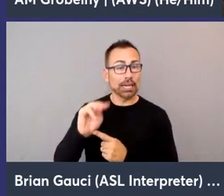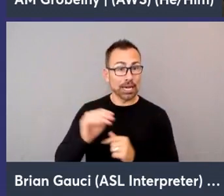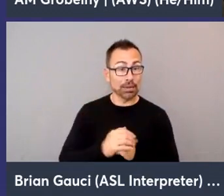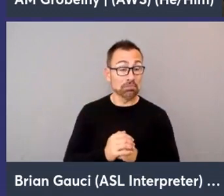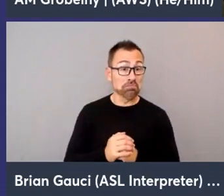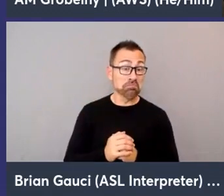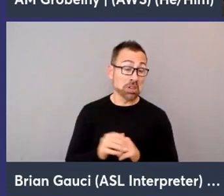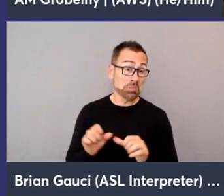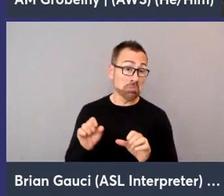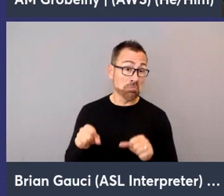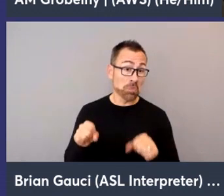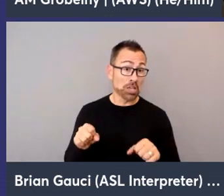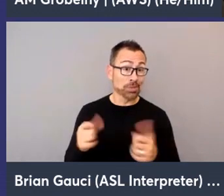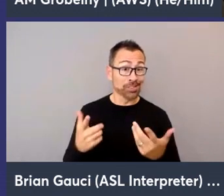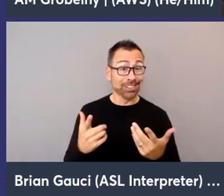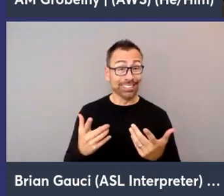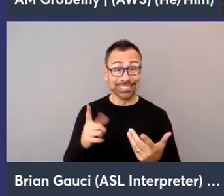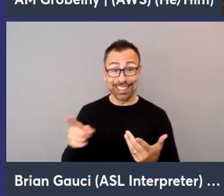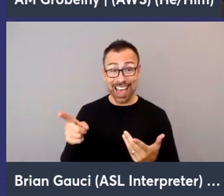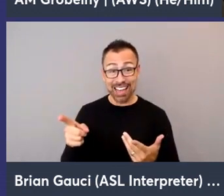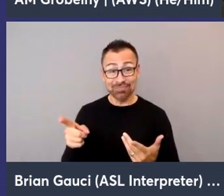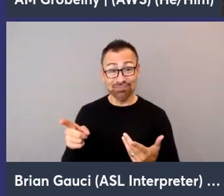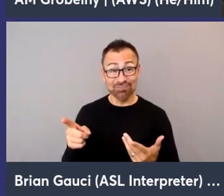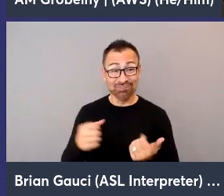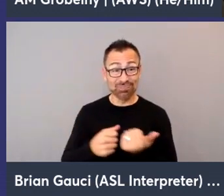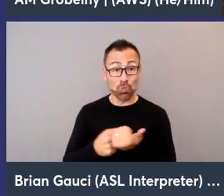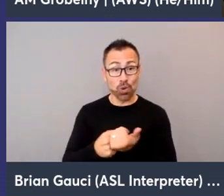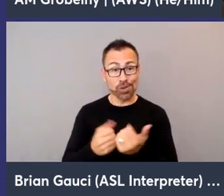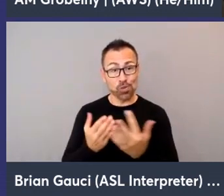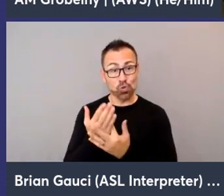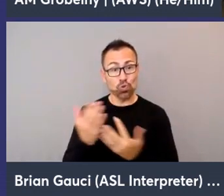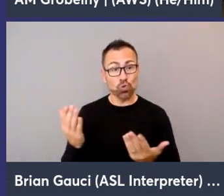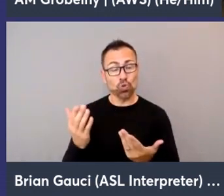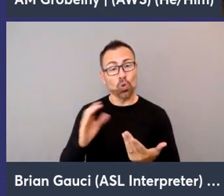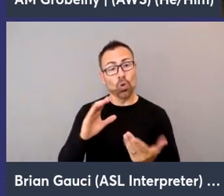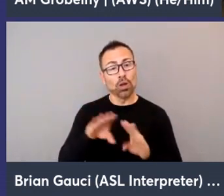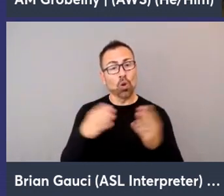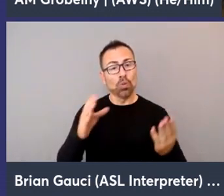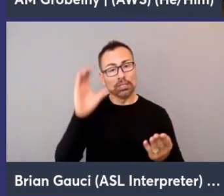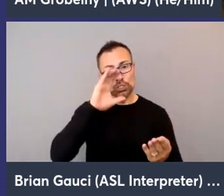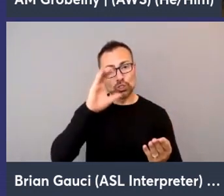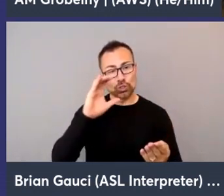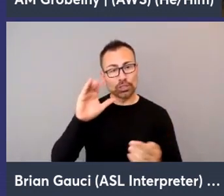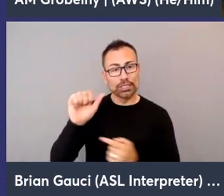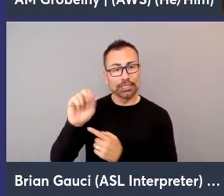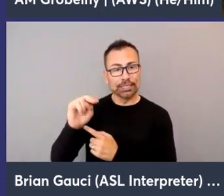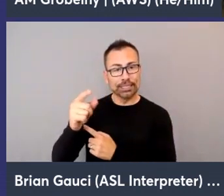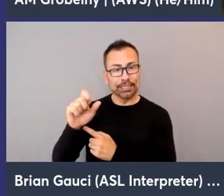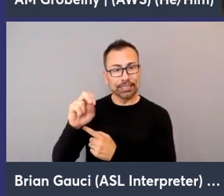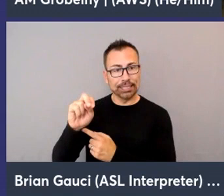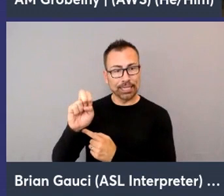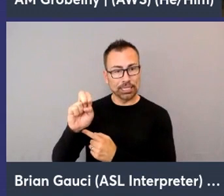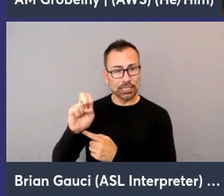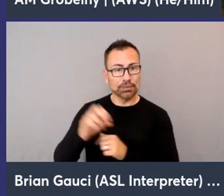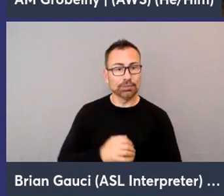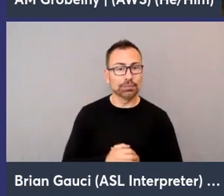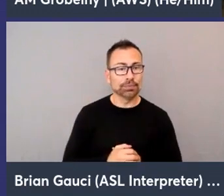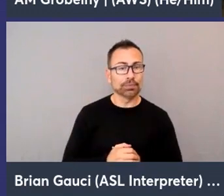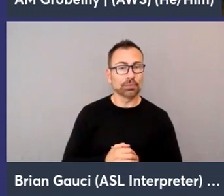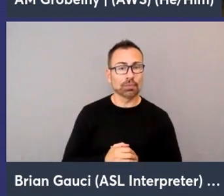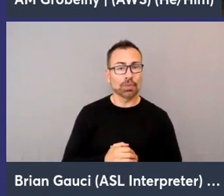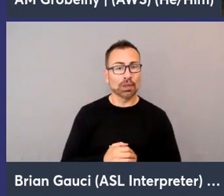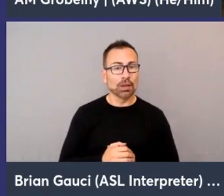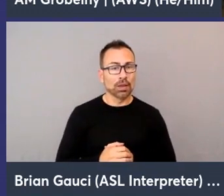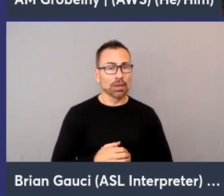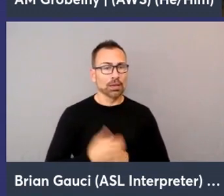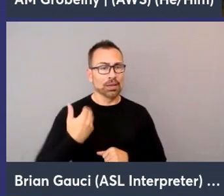be backed by open search engine. You know, my favorite use cases too,